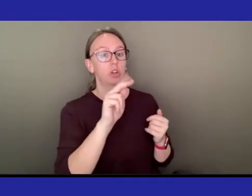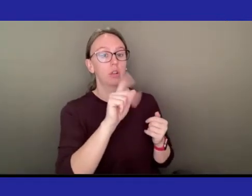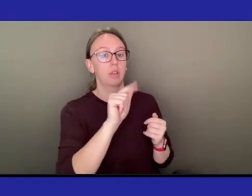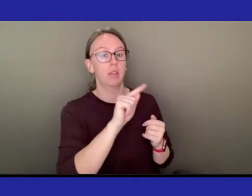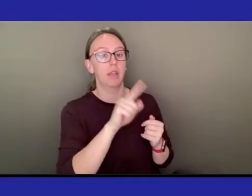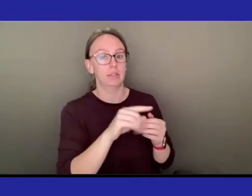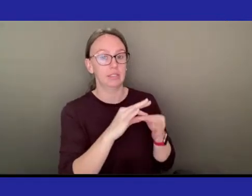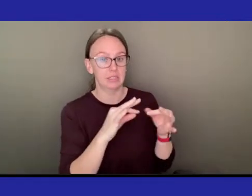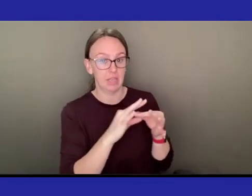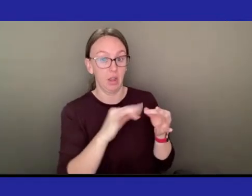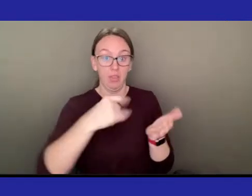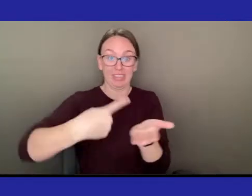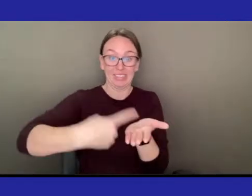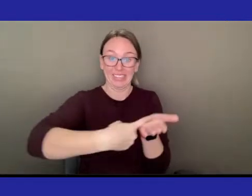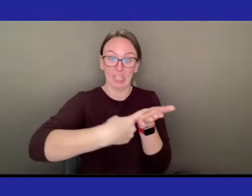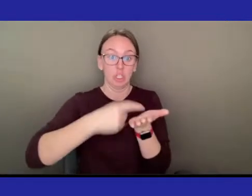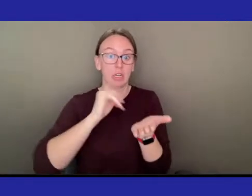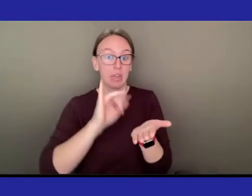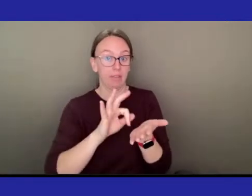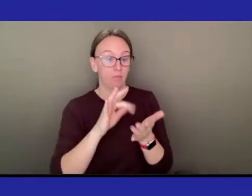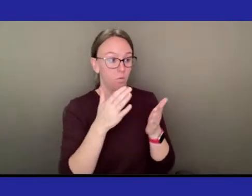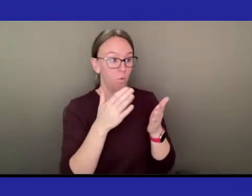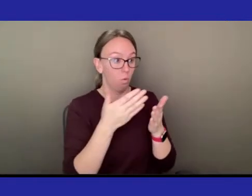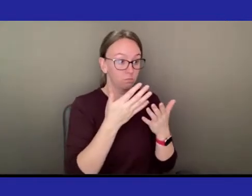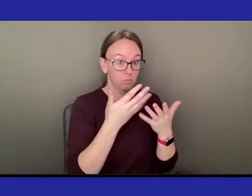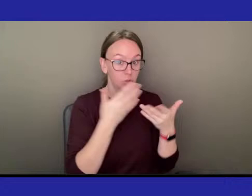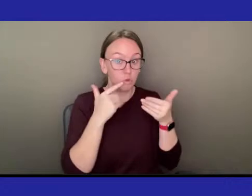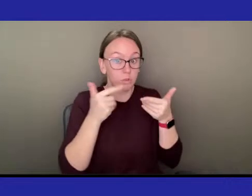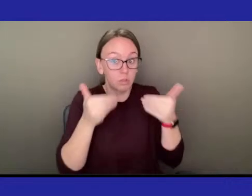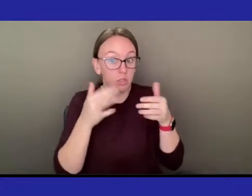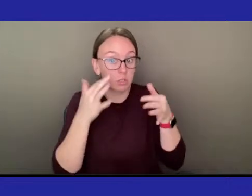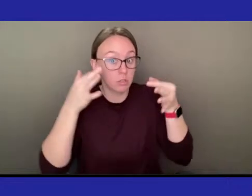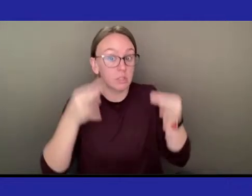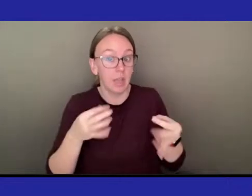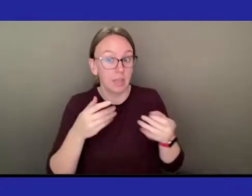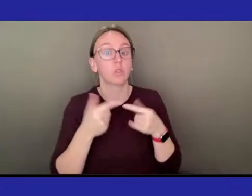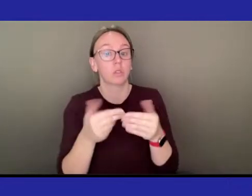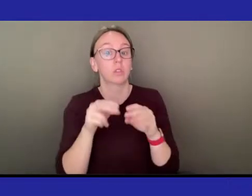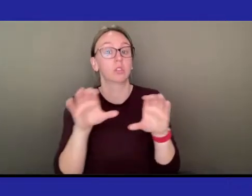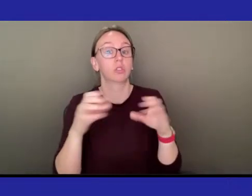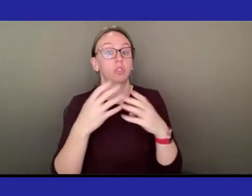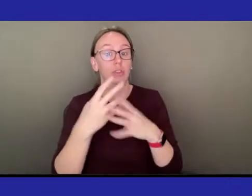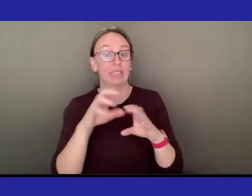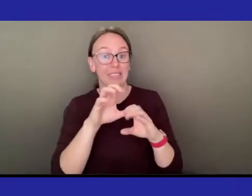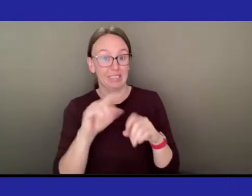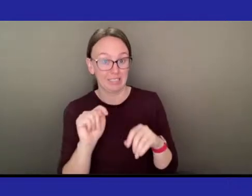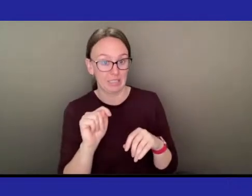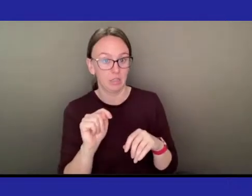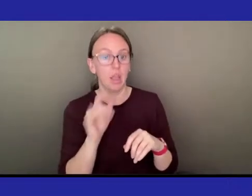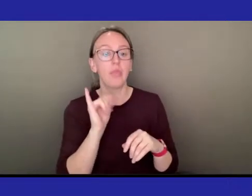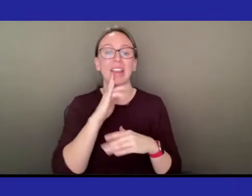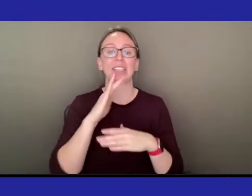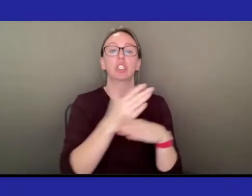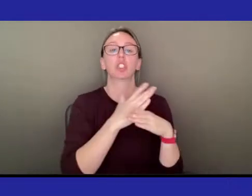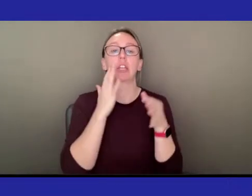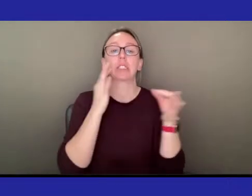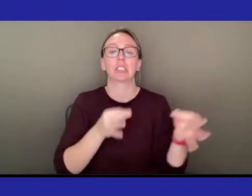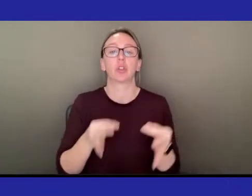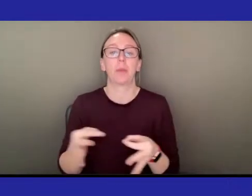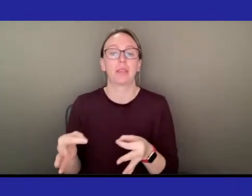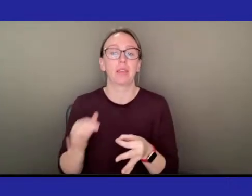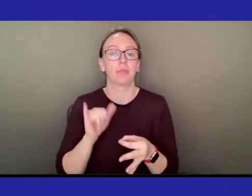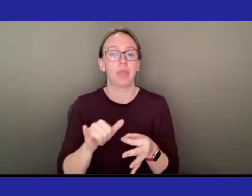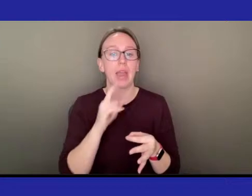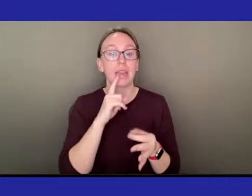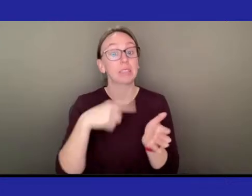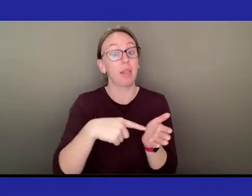perform a screening CT, that's called shared decision-making, which is actually billable in and of itself, and that's not actually being captured in the revenue data that we